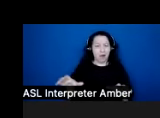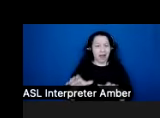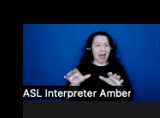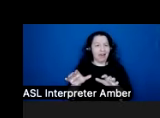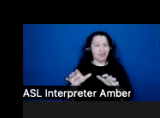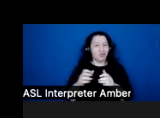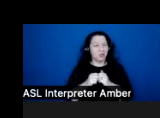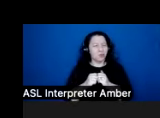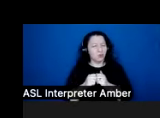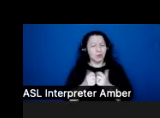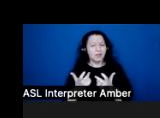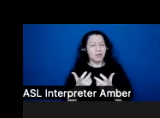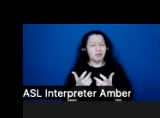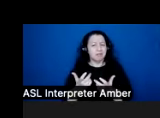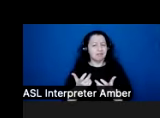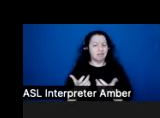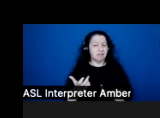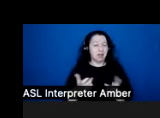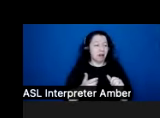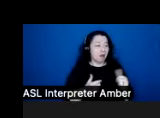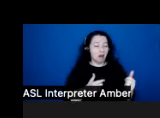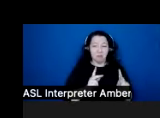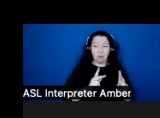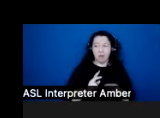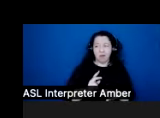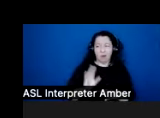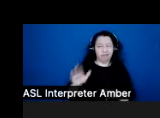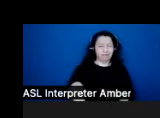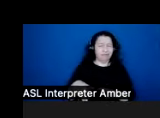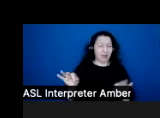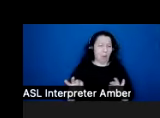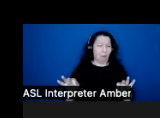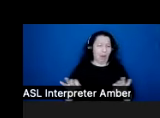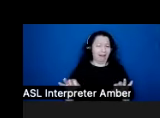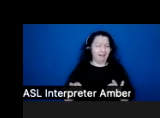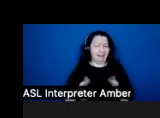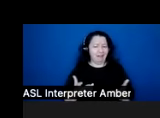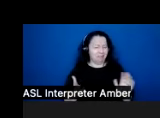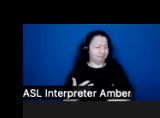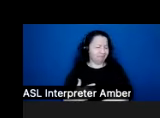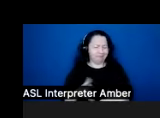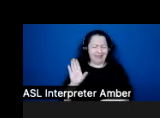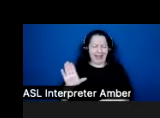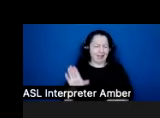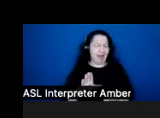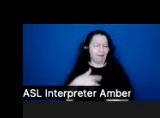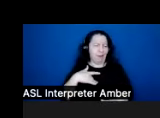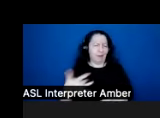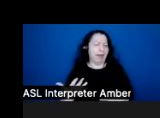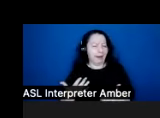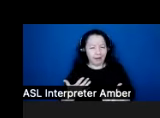are being minimized, right? Are not taken perhaps seriously or with the amount of